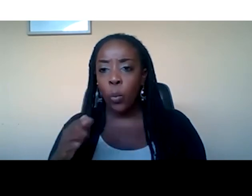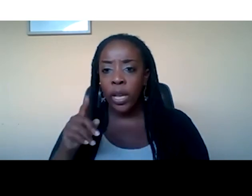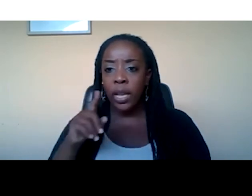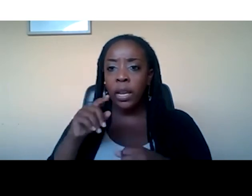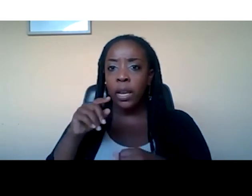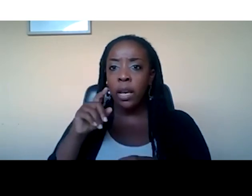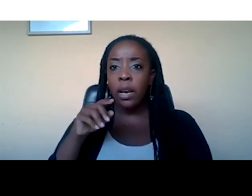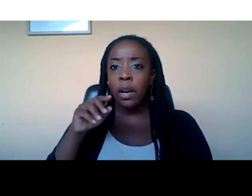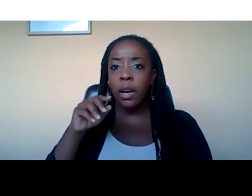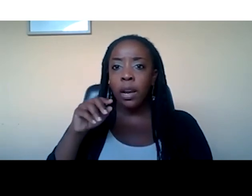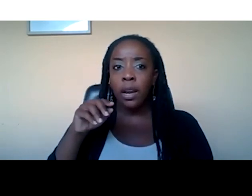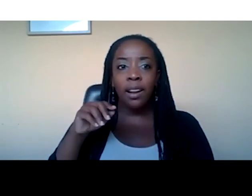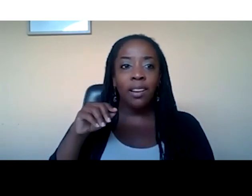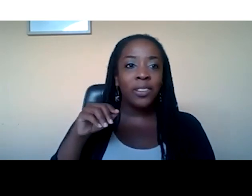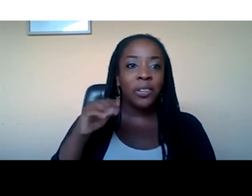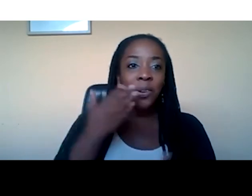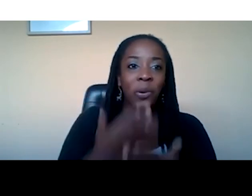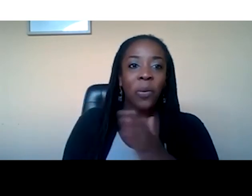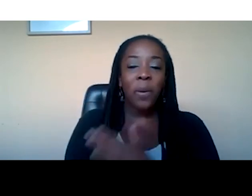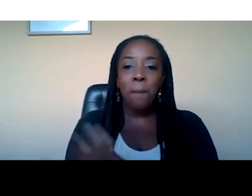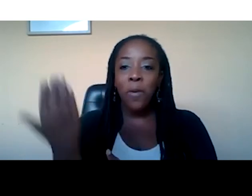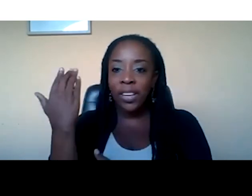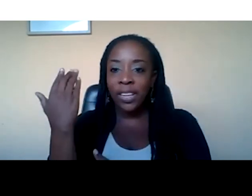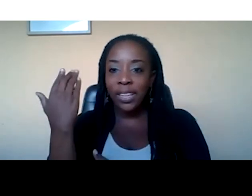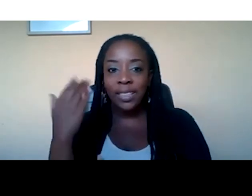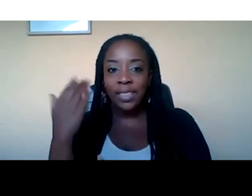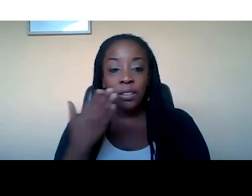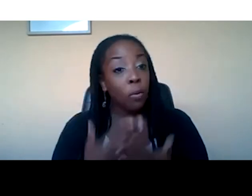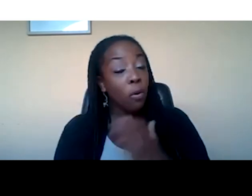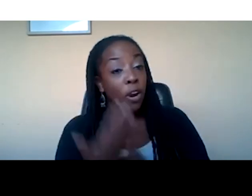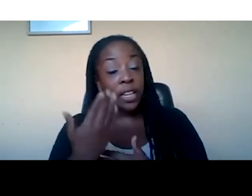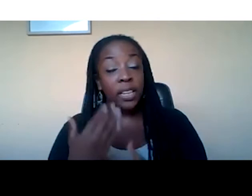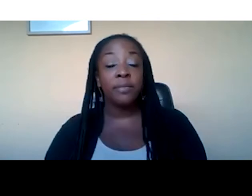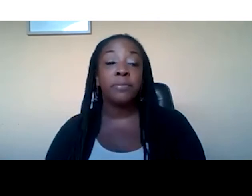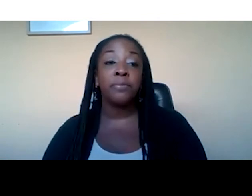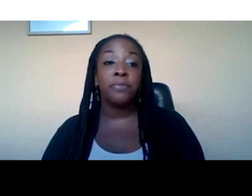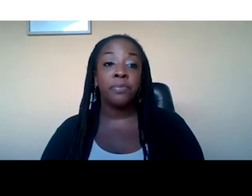Good morning. Morning. Yes. Hi,